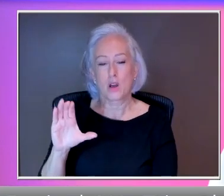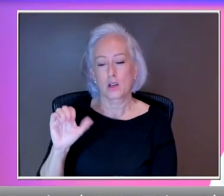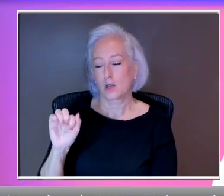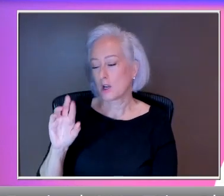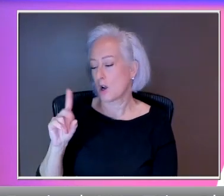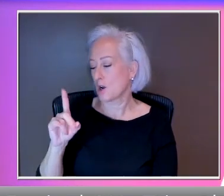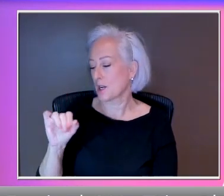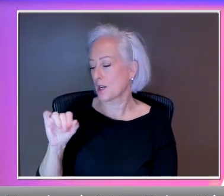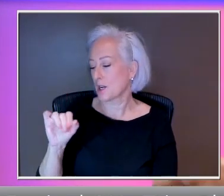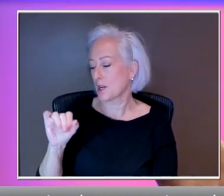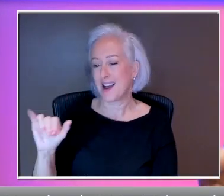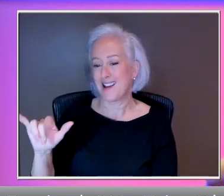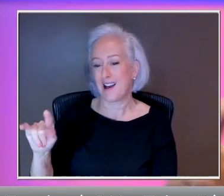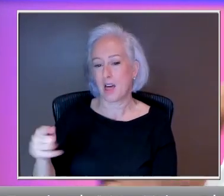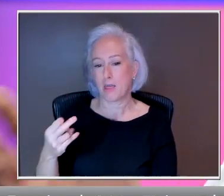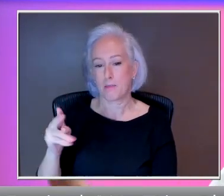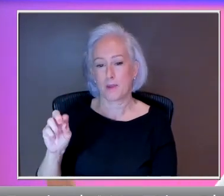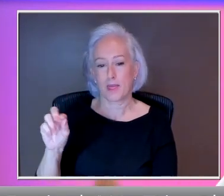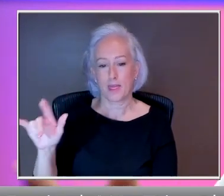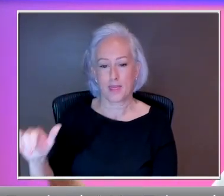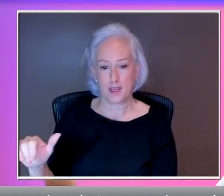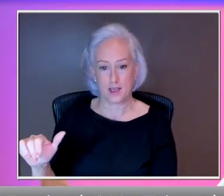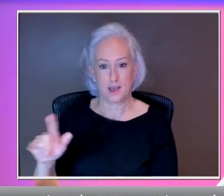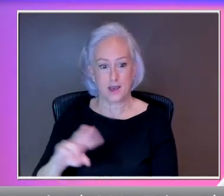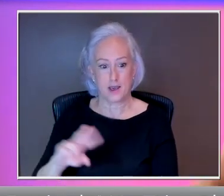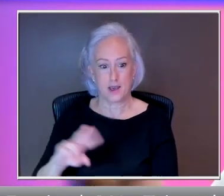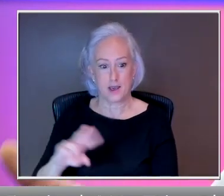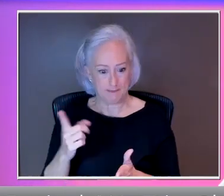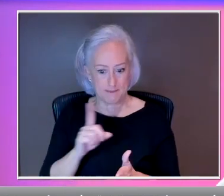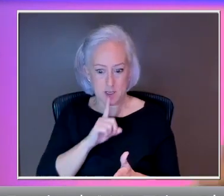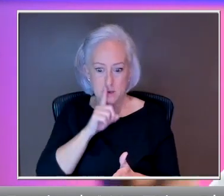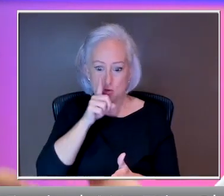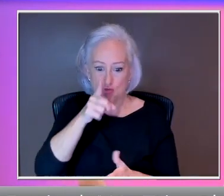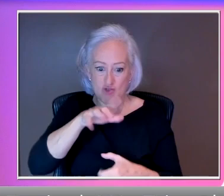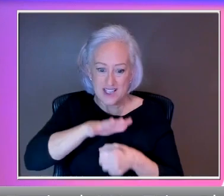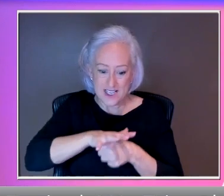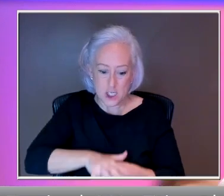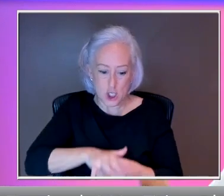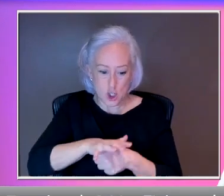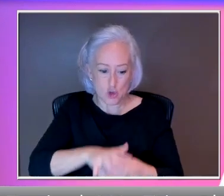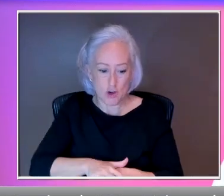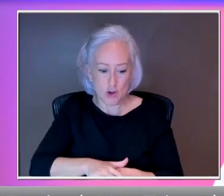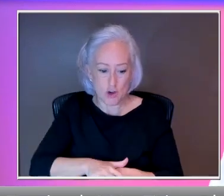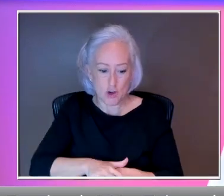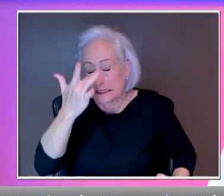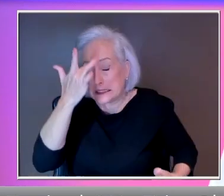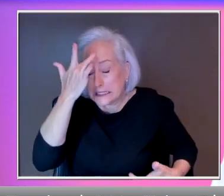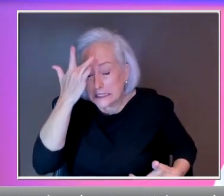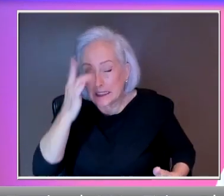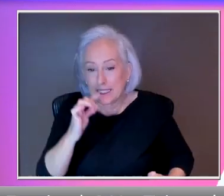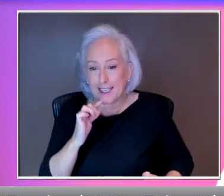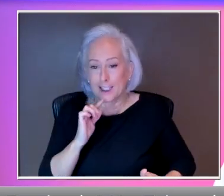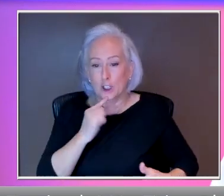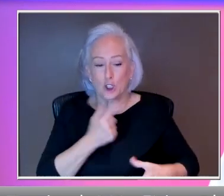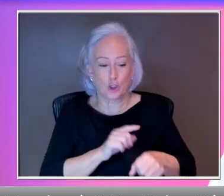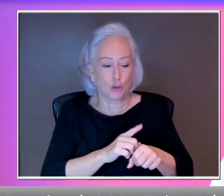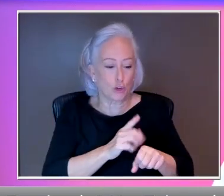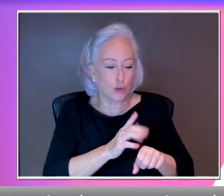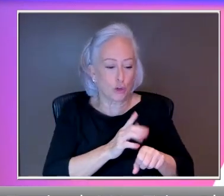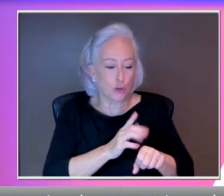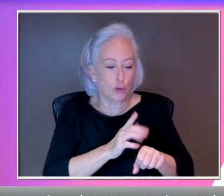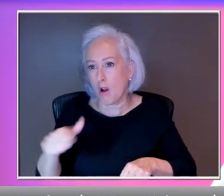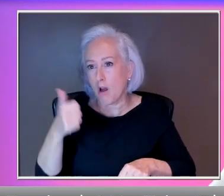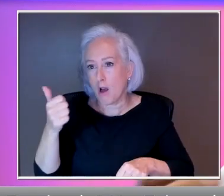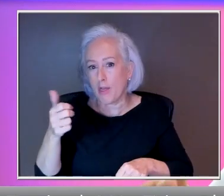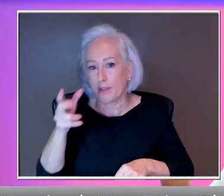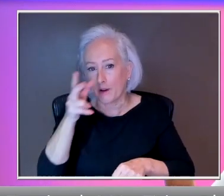significant stressor, whether they're ill, an acute COVID infection or some acute viral illness, or they have